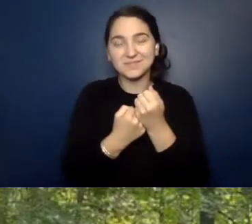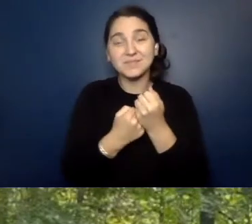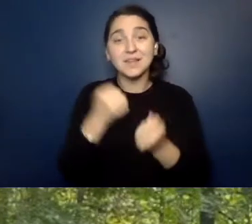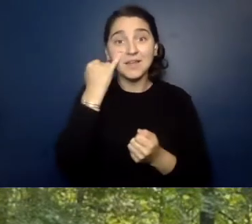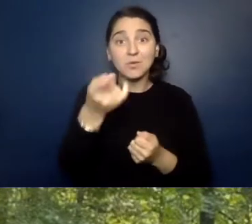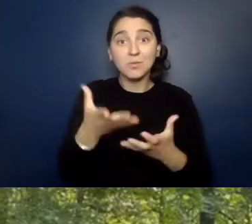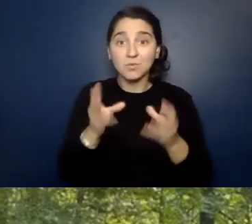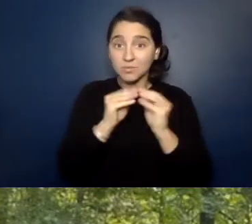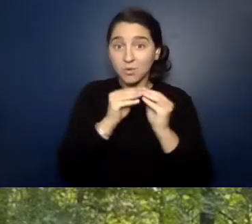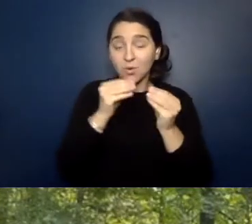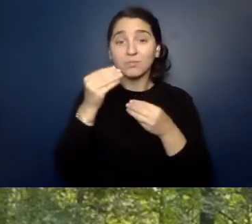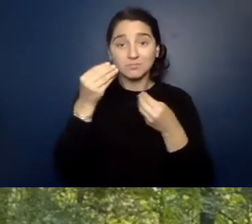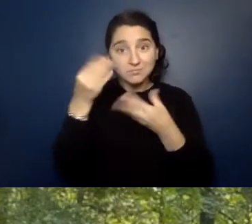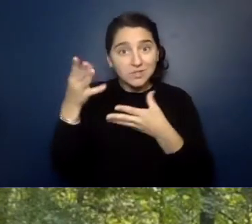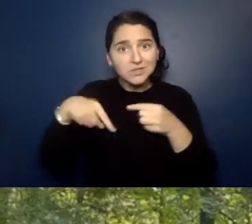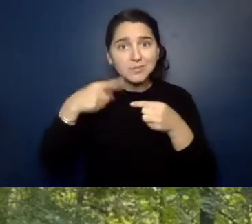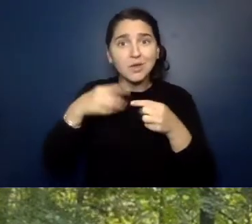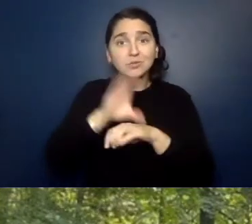about our church, you can go to